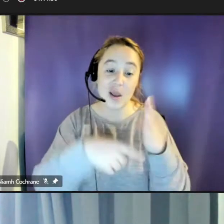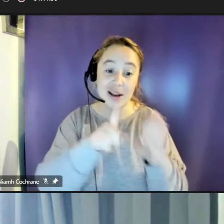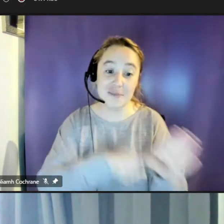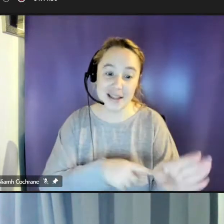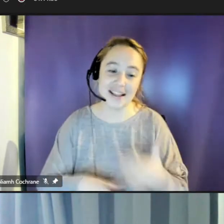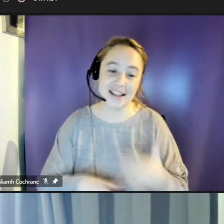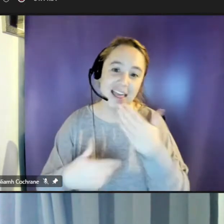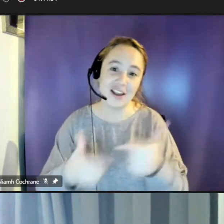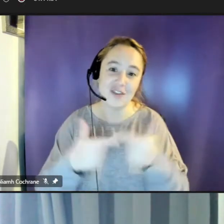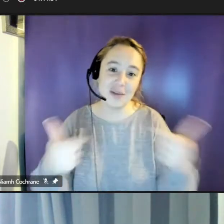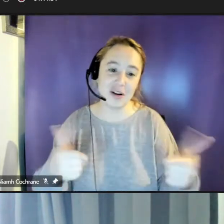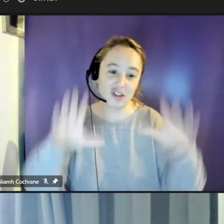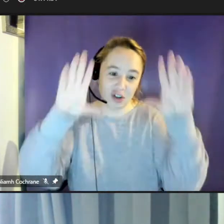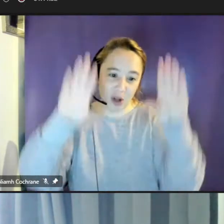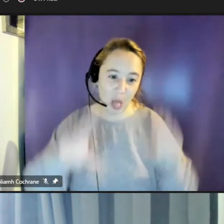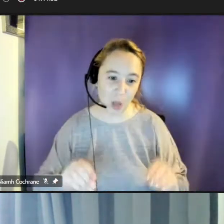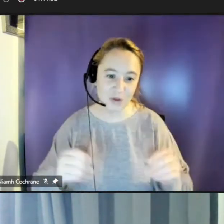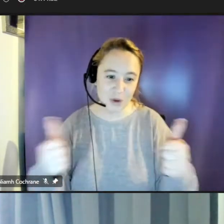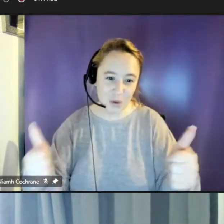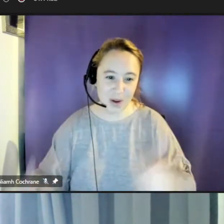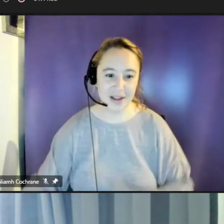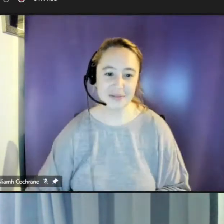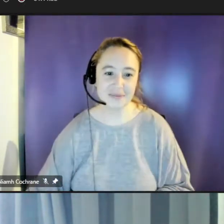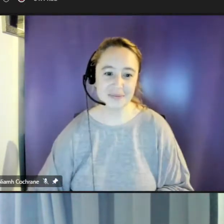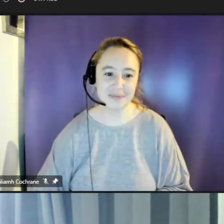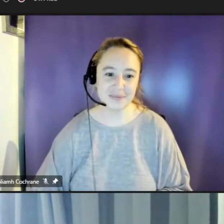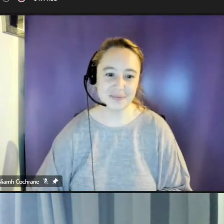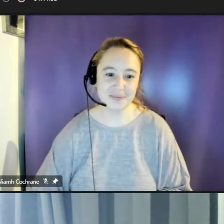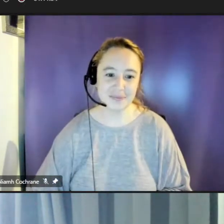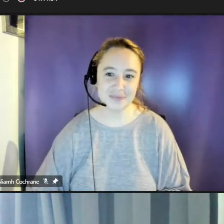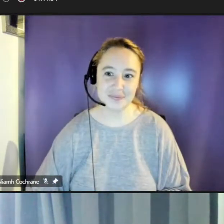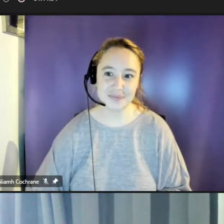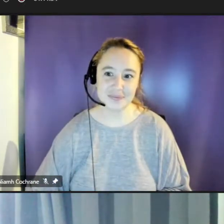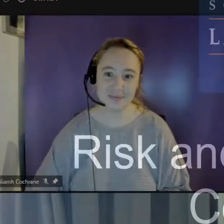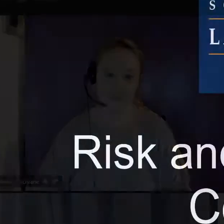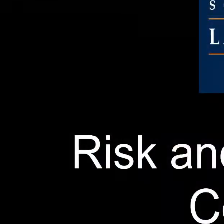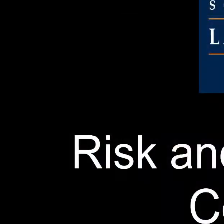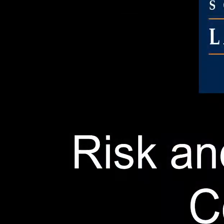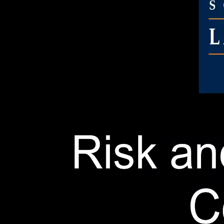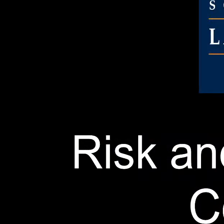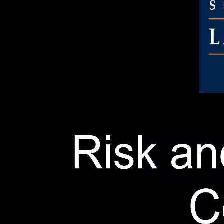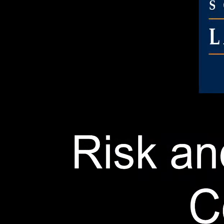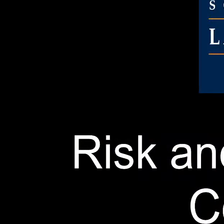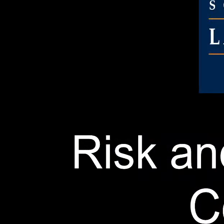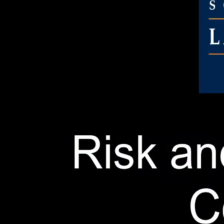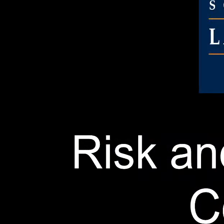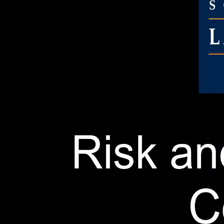you very much. I'll bring the meeting to a close. Thank you. Thanks to the officers and Eric. Thanks to you. Thanks, Chair.